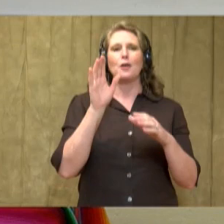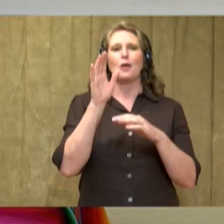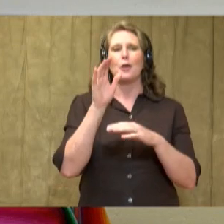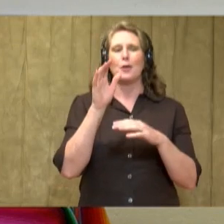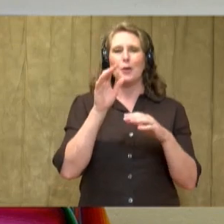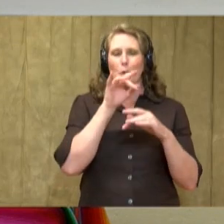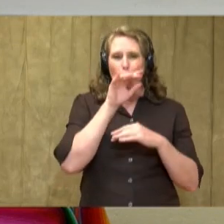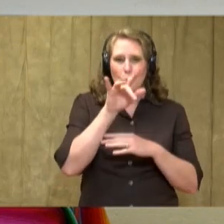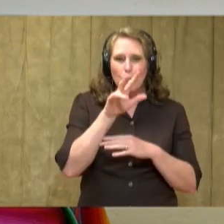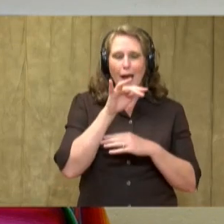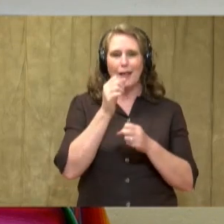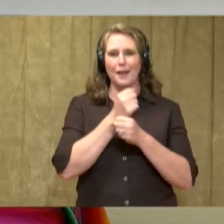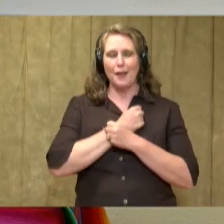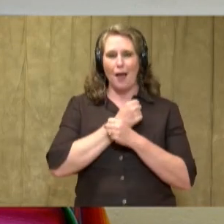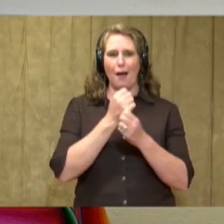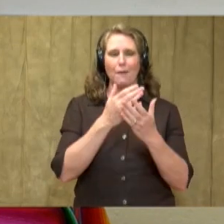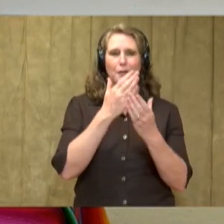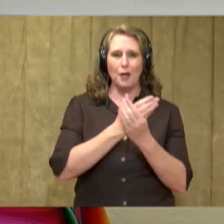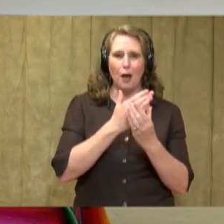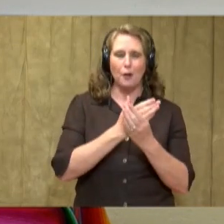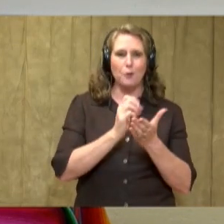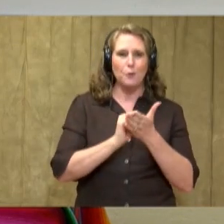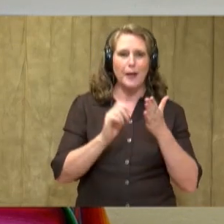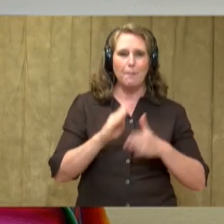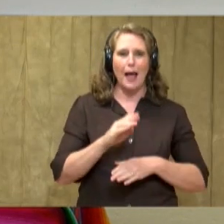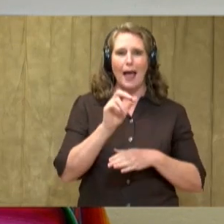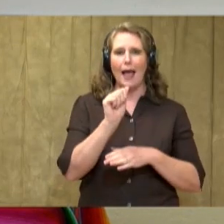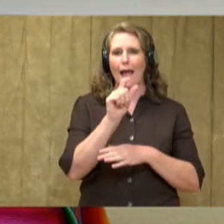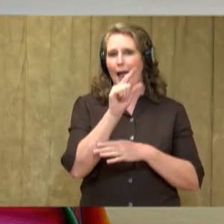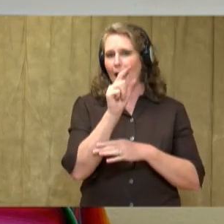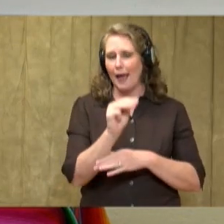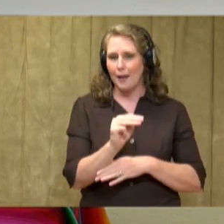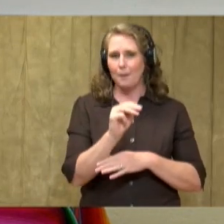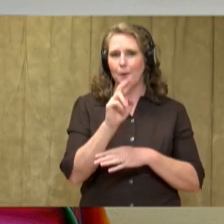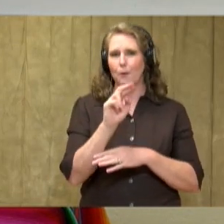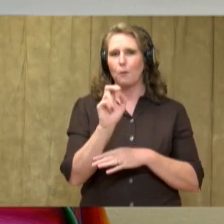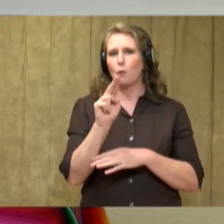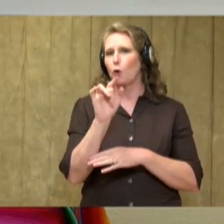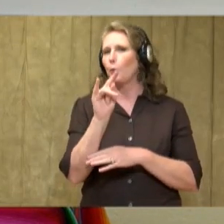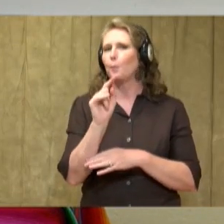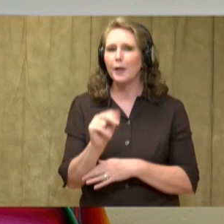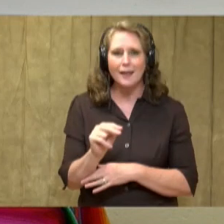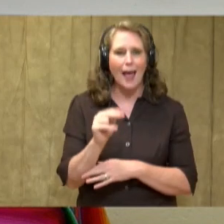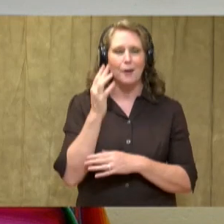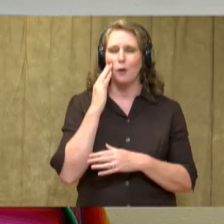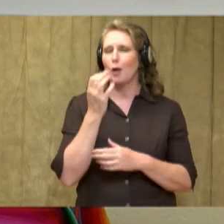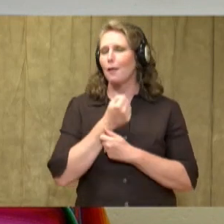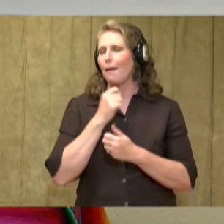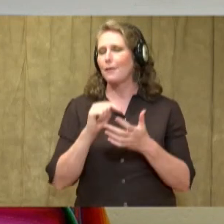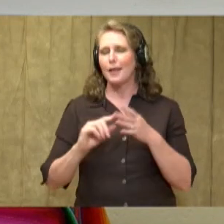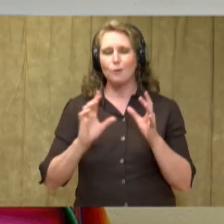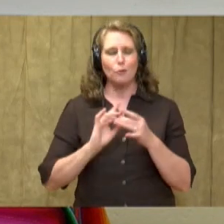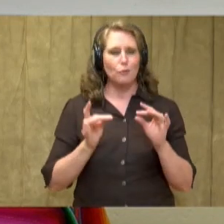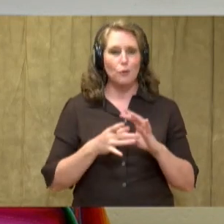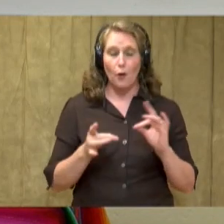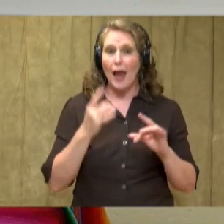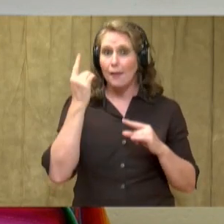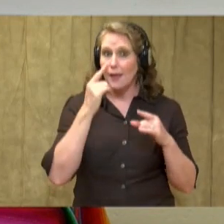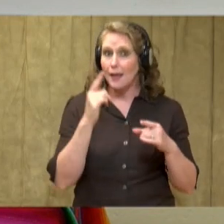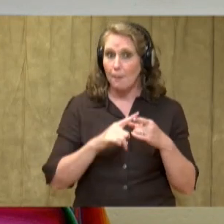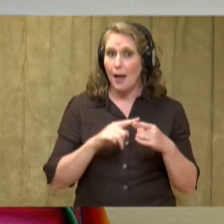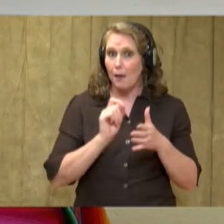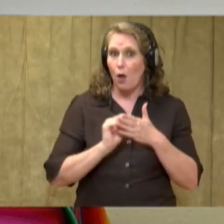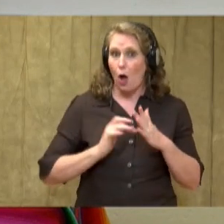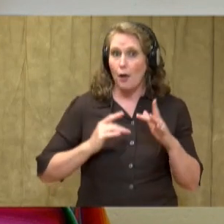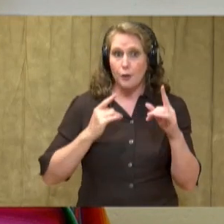by Adam Rubin. And this, I know you are going to love this story. And be thinking about the